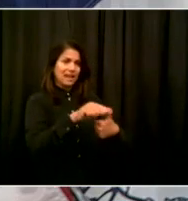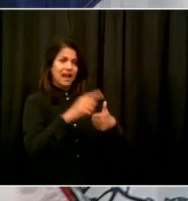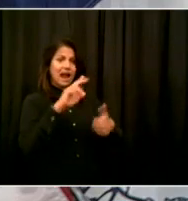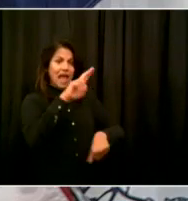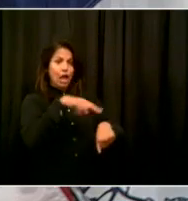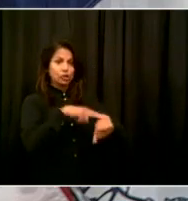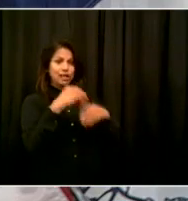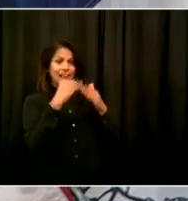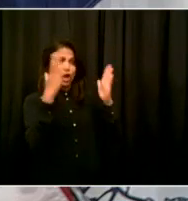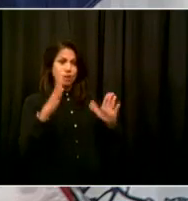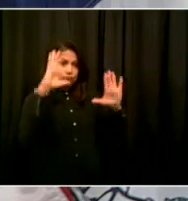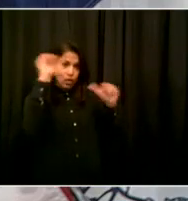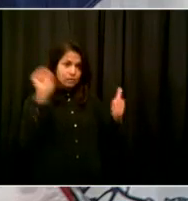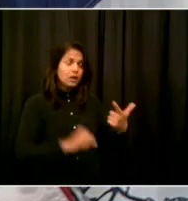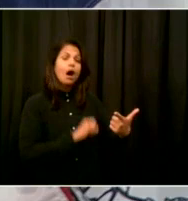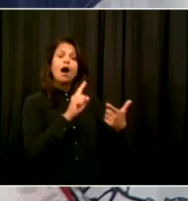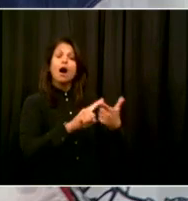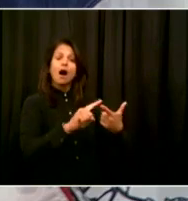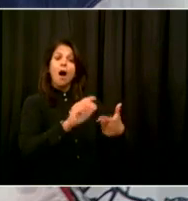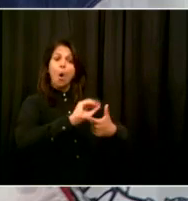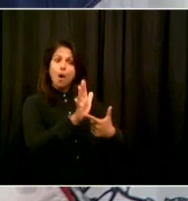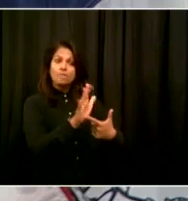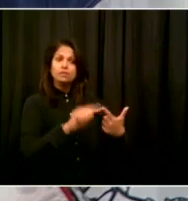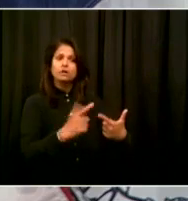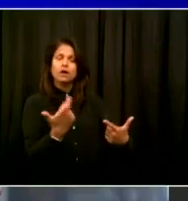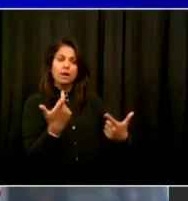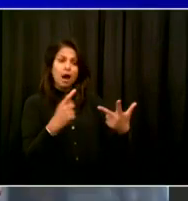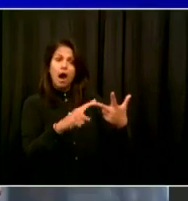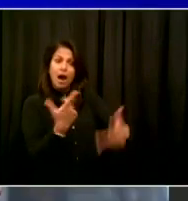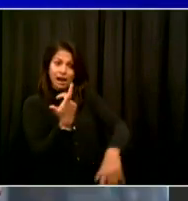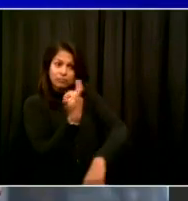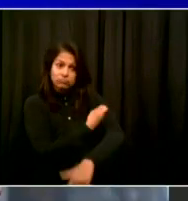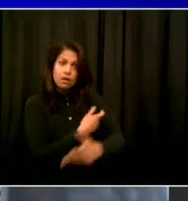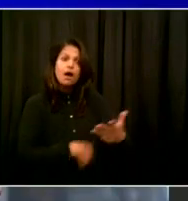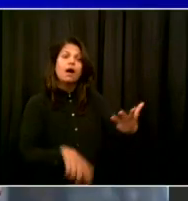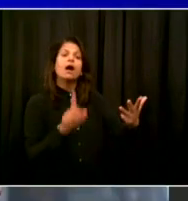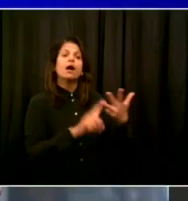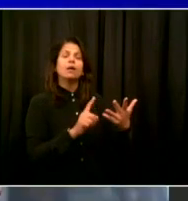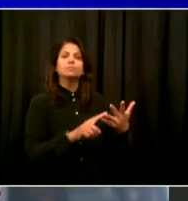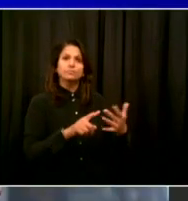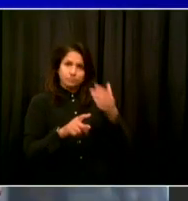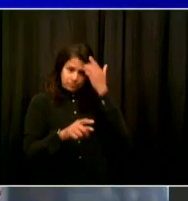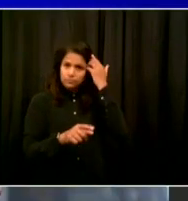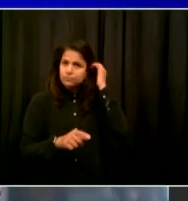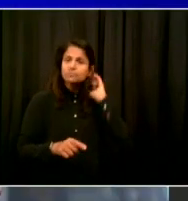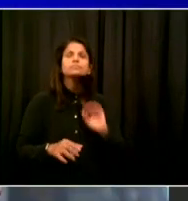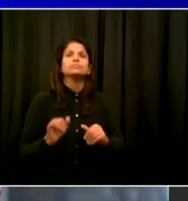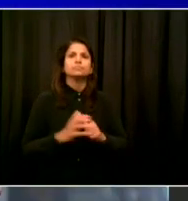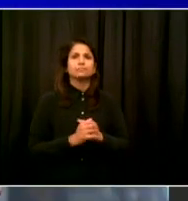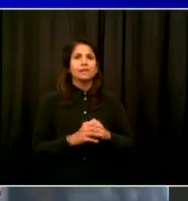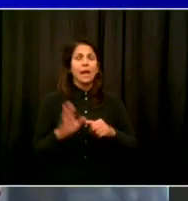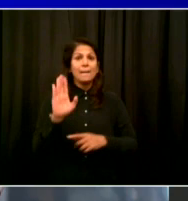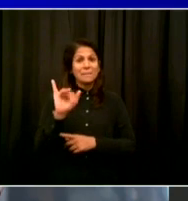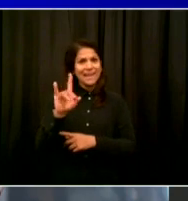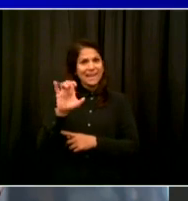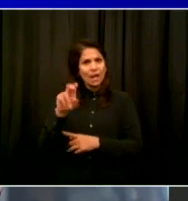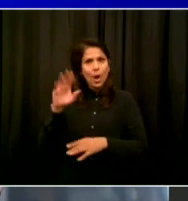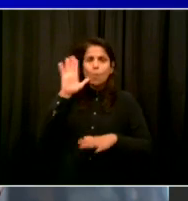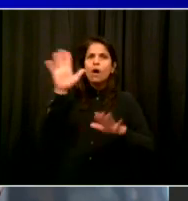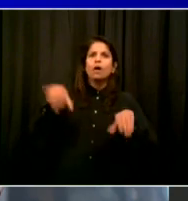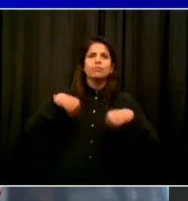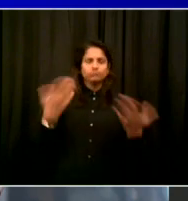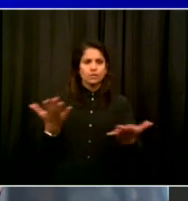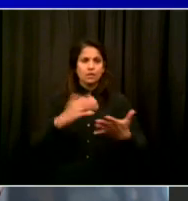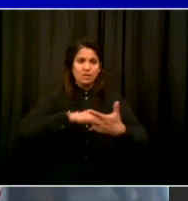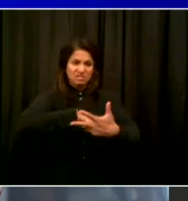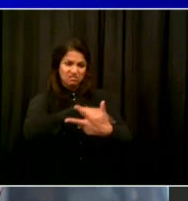get all three of those things, I'm convinced, because of Joe Biden and Kamala Harris. So that's extraordinary good news. And that's going to be a game changer. And the